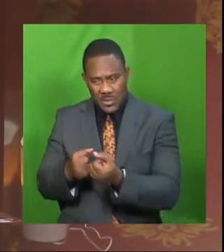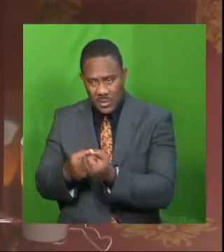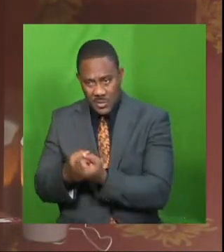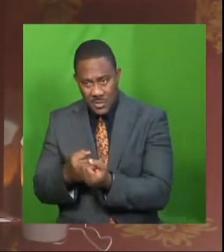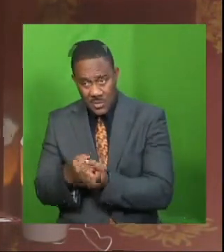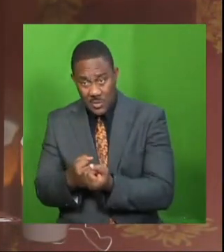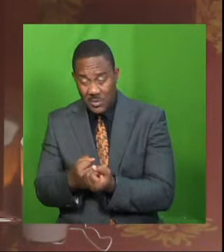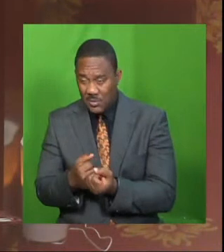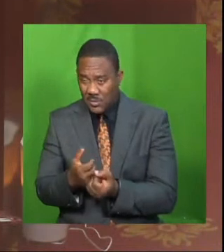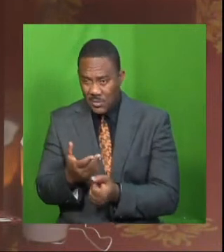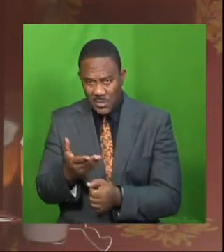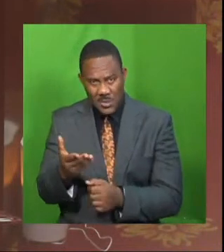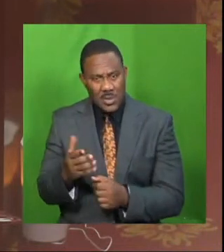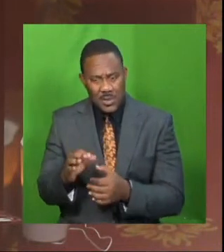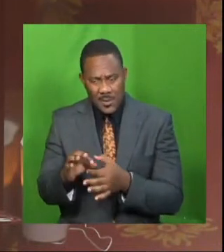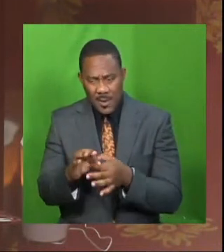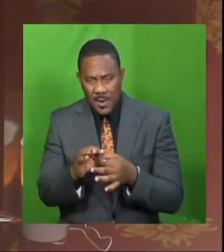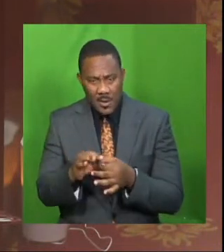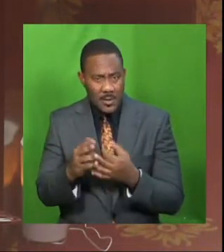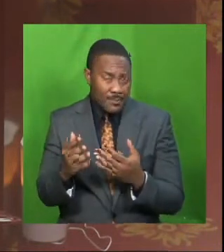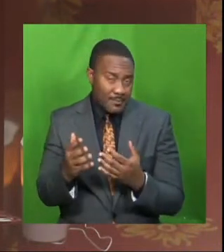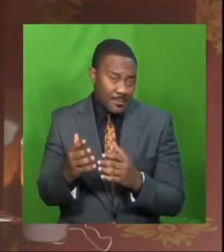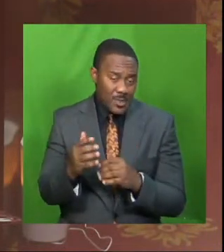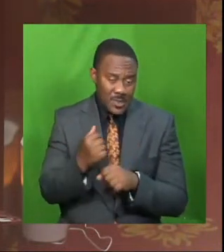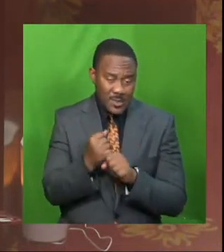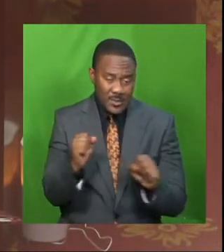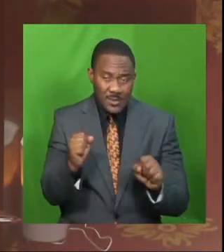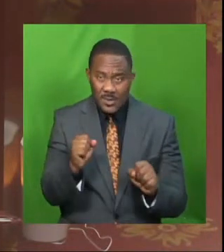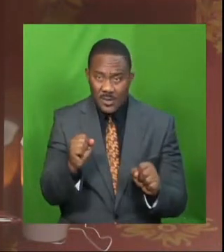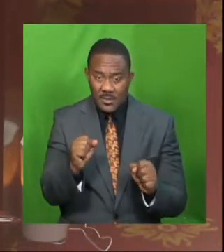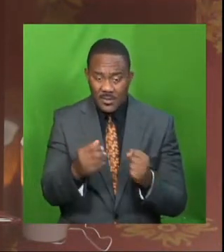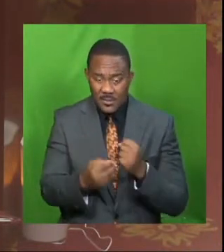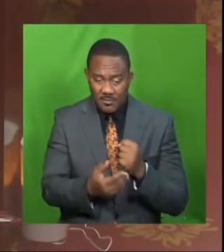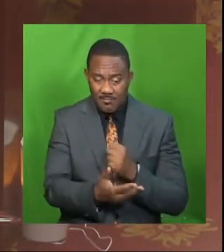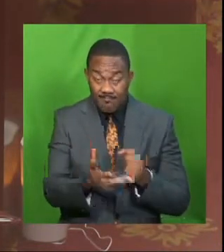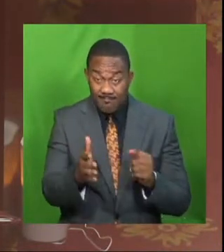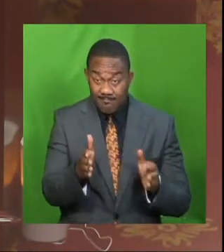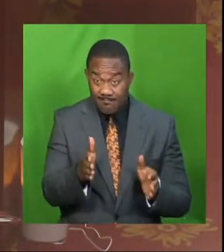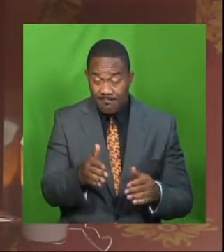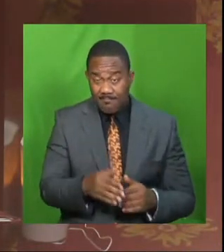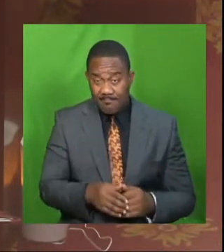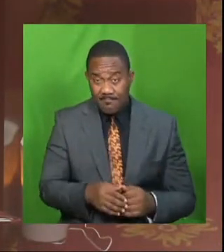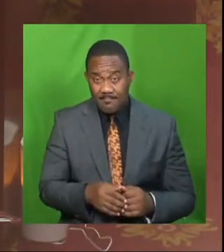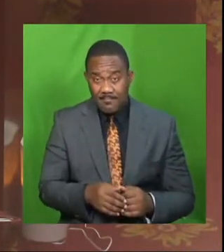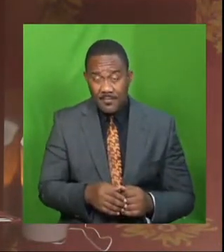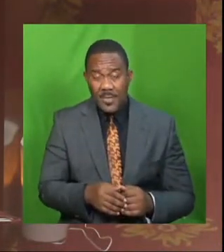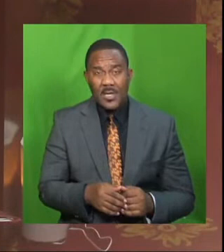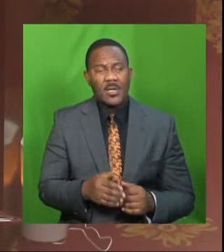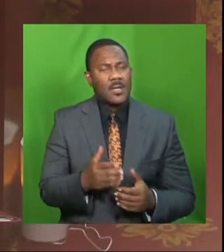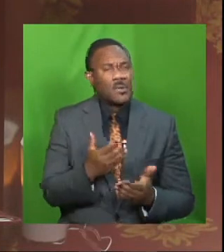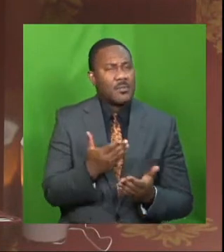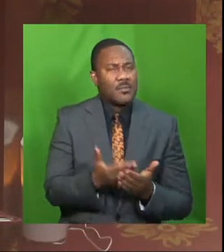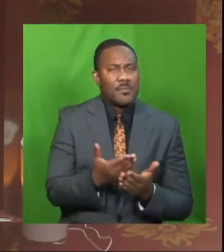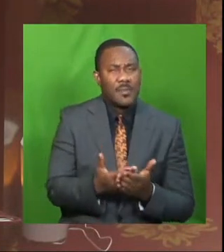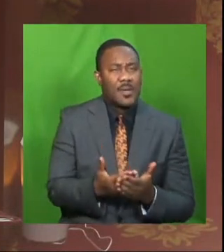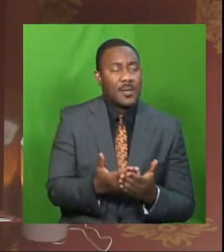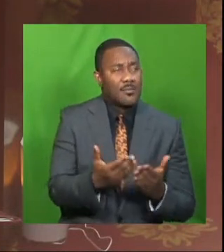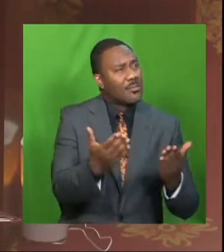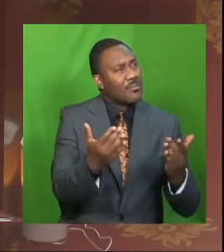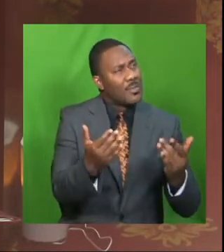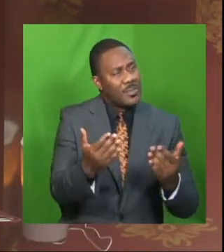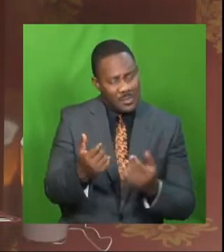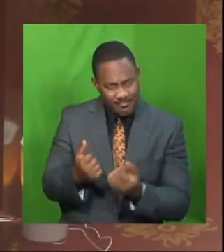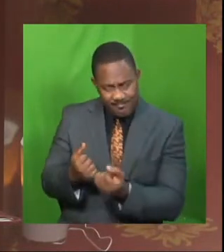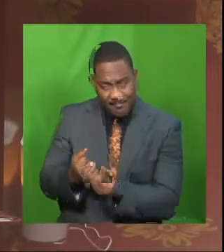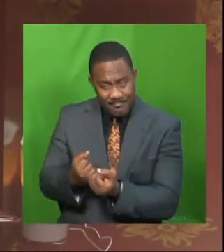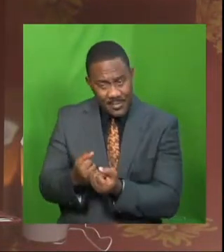implement the coordinated mechanism on the safety of journalists. And we have had to be making some appeals to other bodies to also